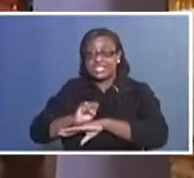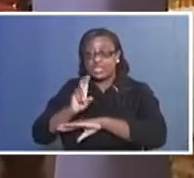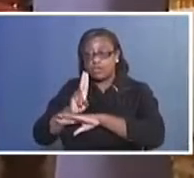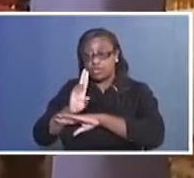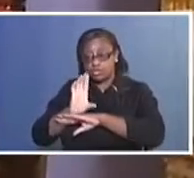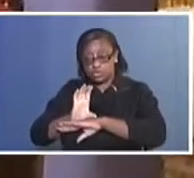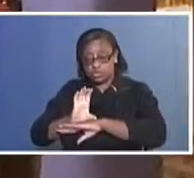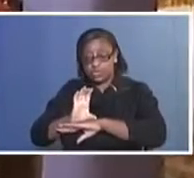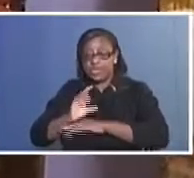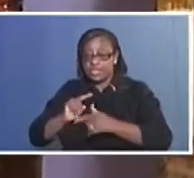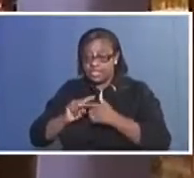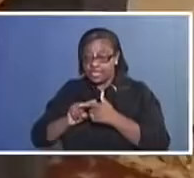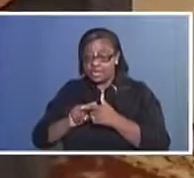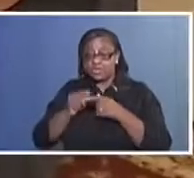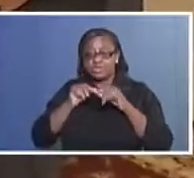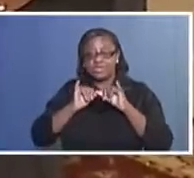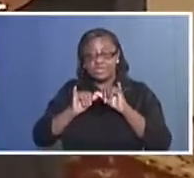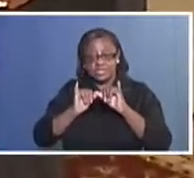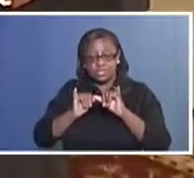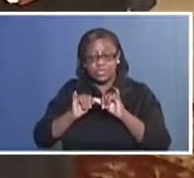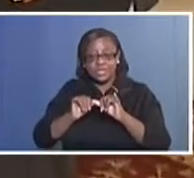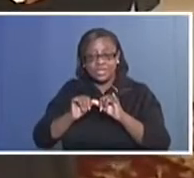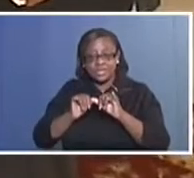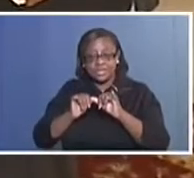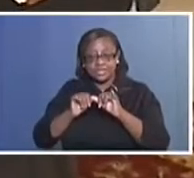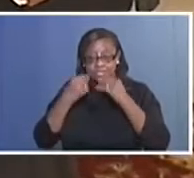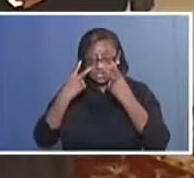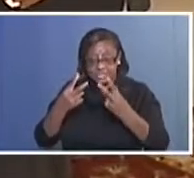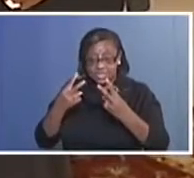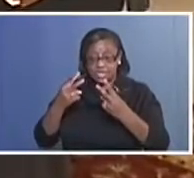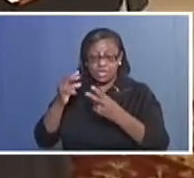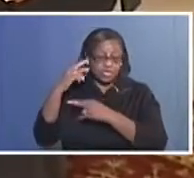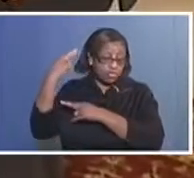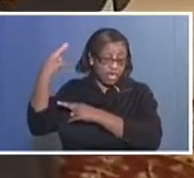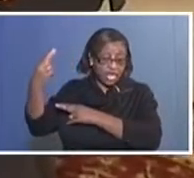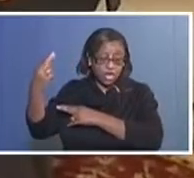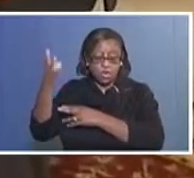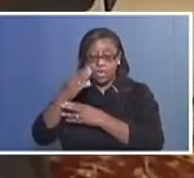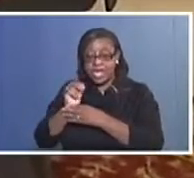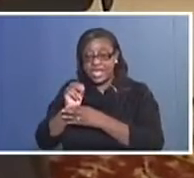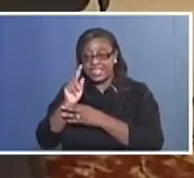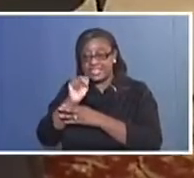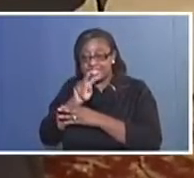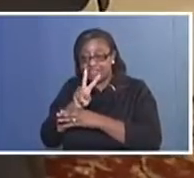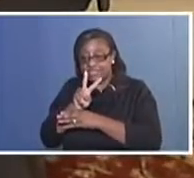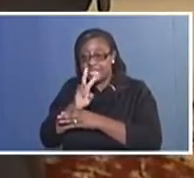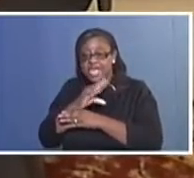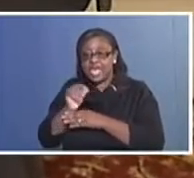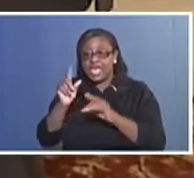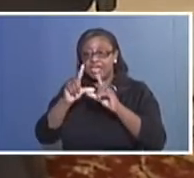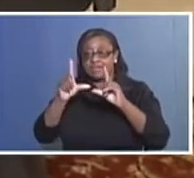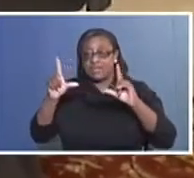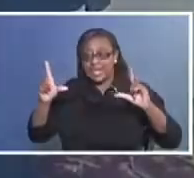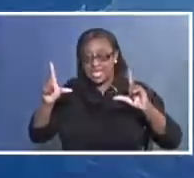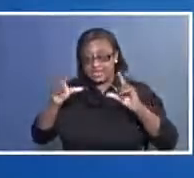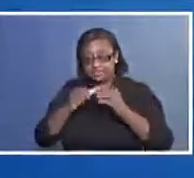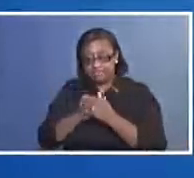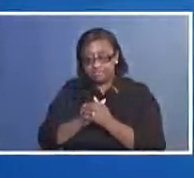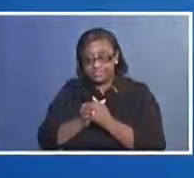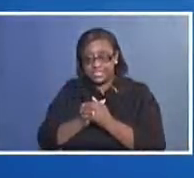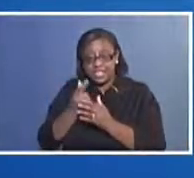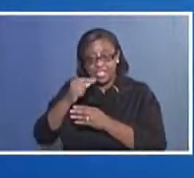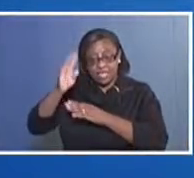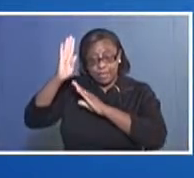Union Baptist. The funeral service will be carried live on the ZNS Network radio and TV and online.